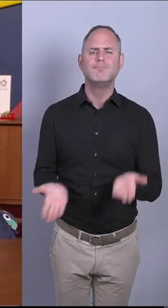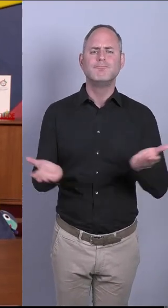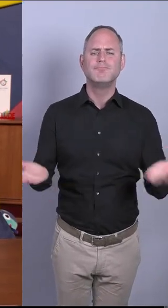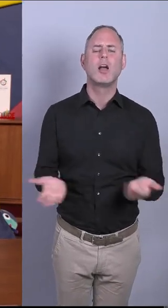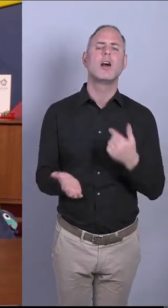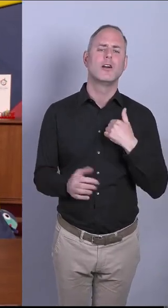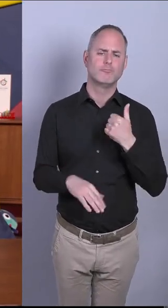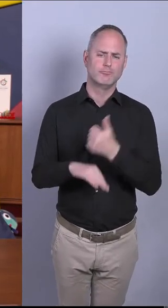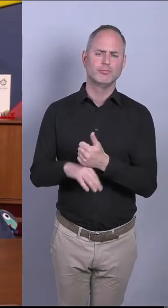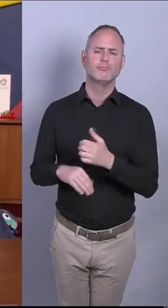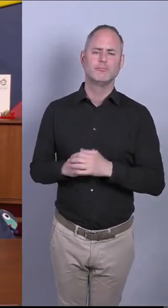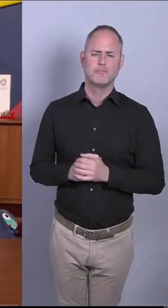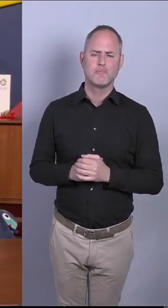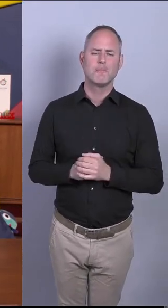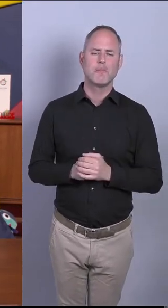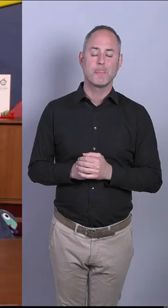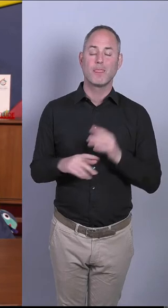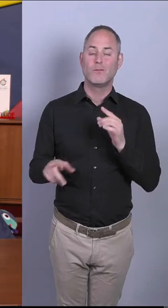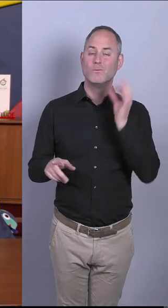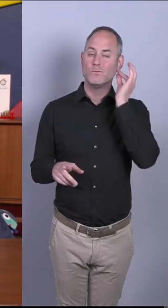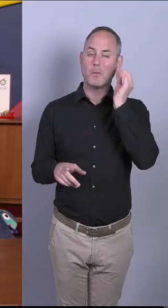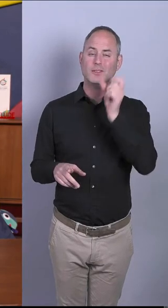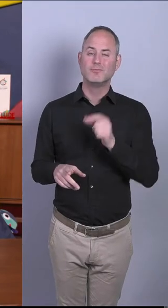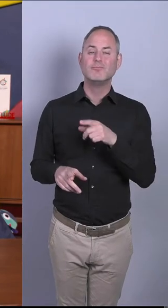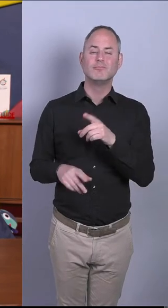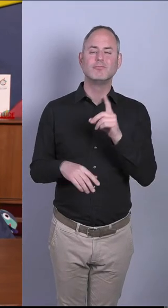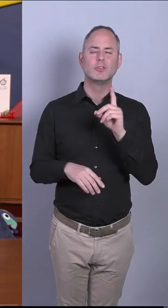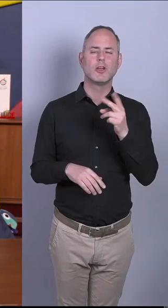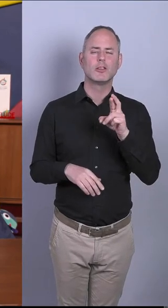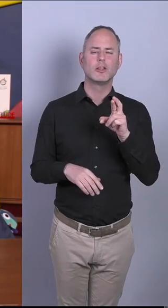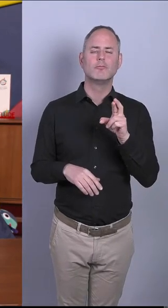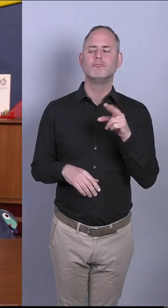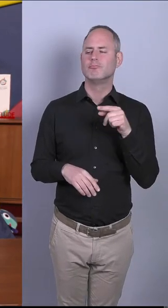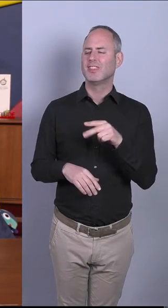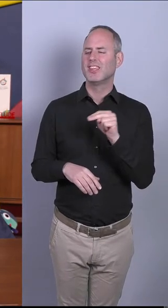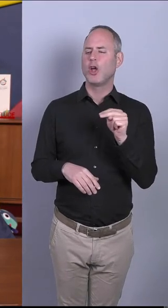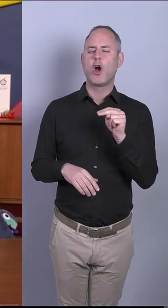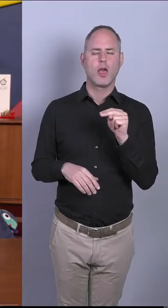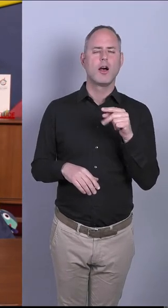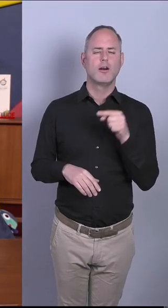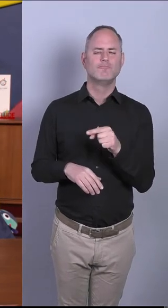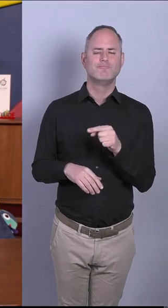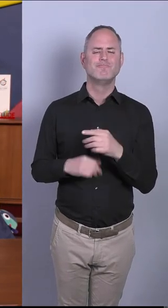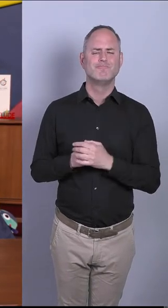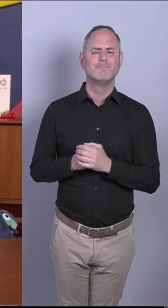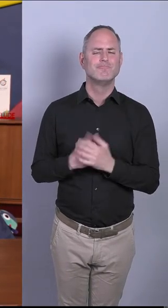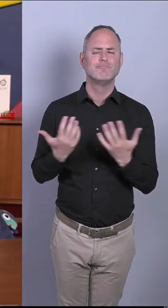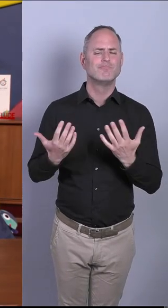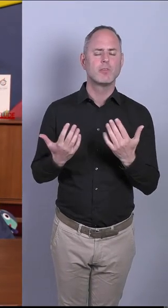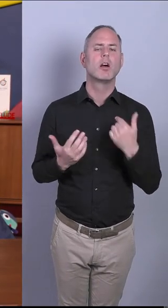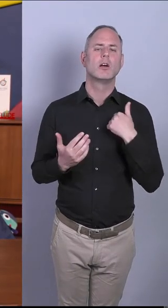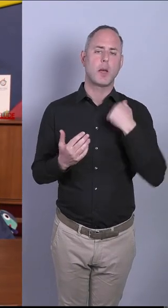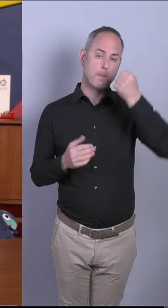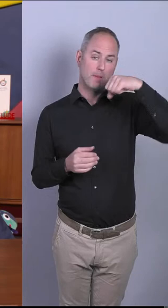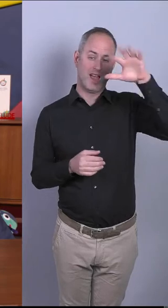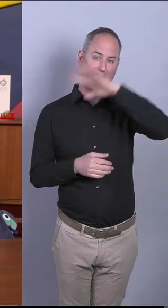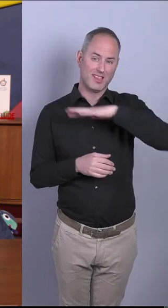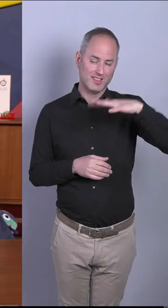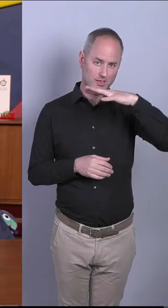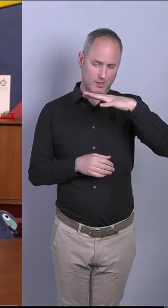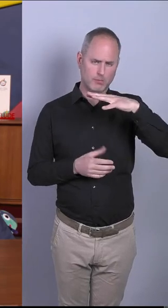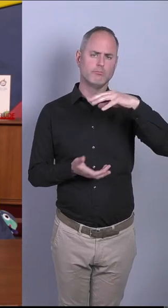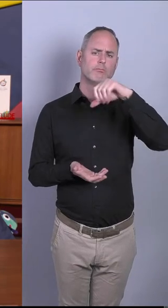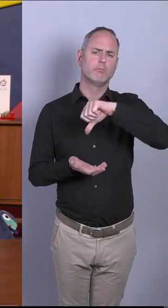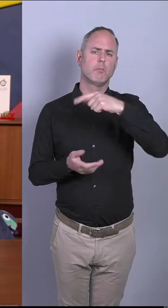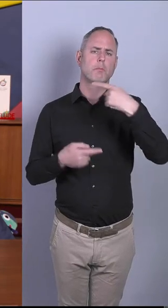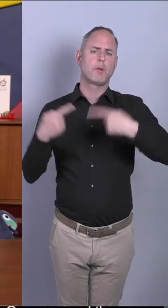strengthen volunteering. And Dr. Nicola Becker-Giannini, representative of the Berlin Senate and State Secretary for